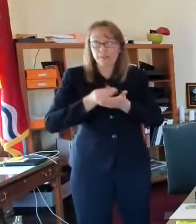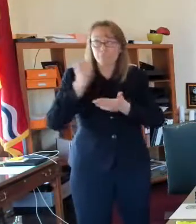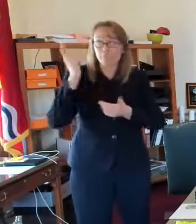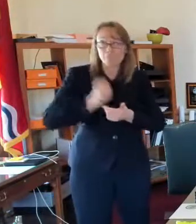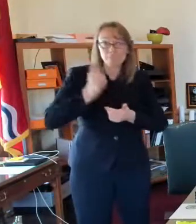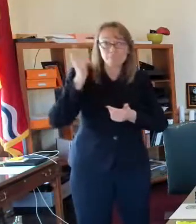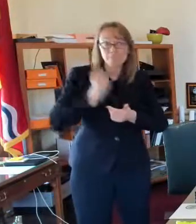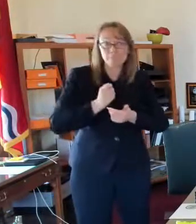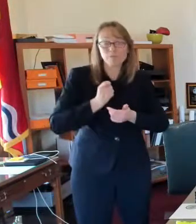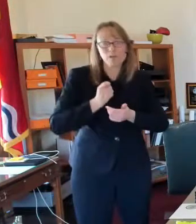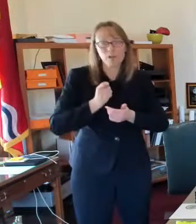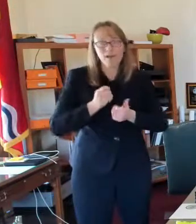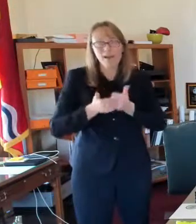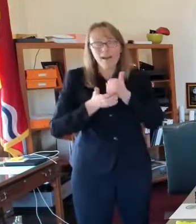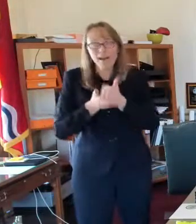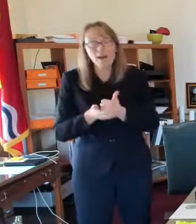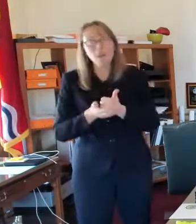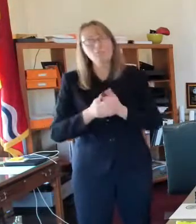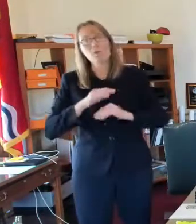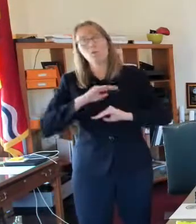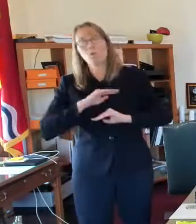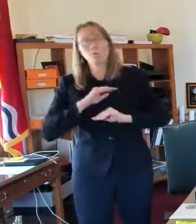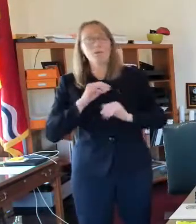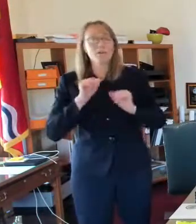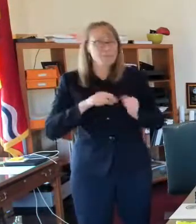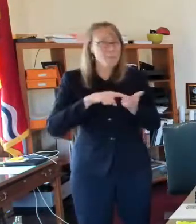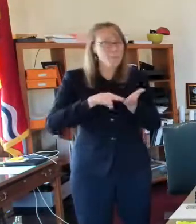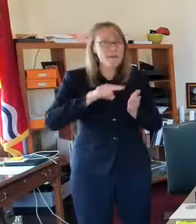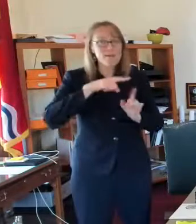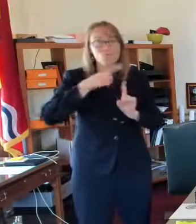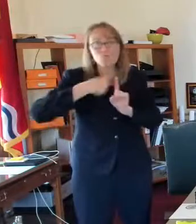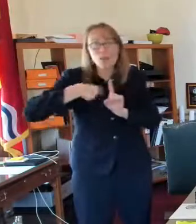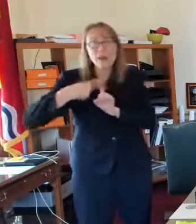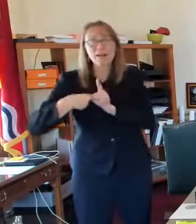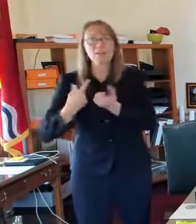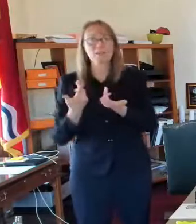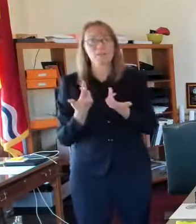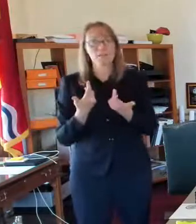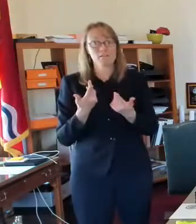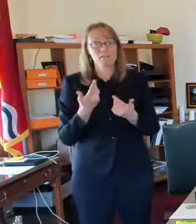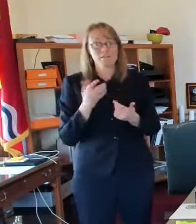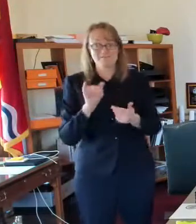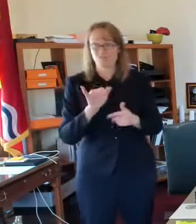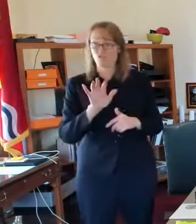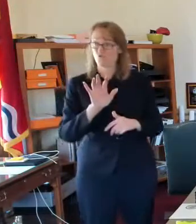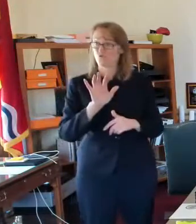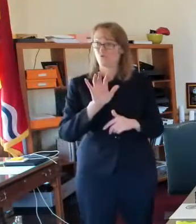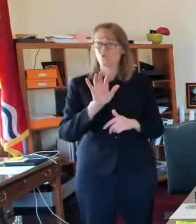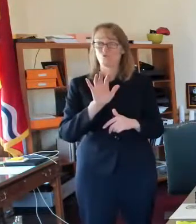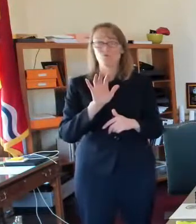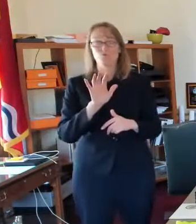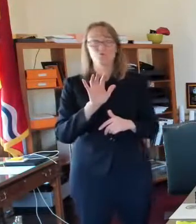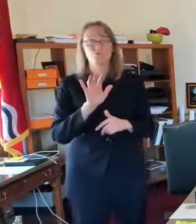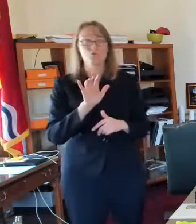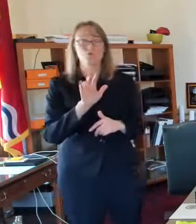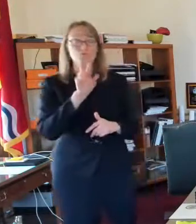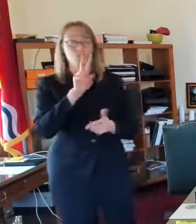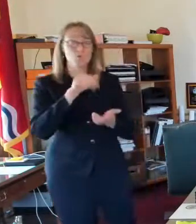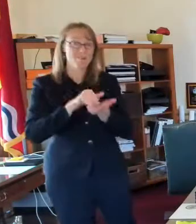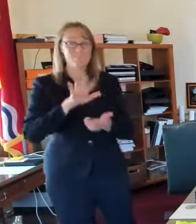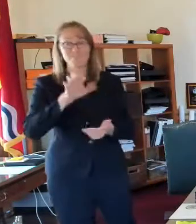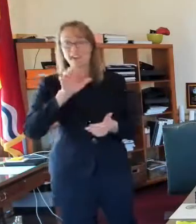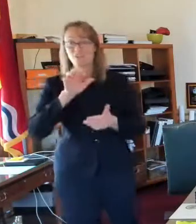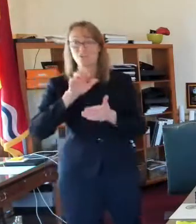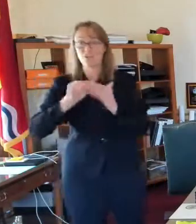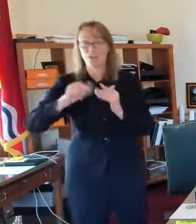help, actually. You know, $600 a week, that's $2,500 a month. And that is on top of the $300 a week that you could get from the